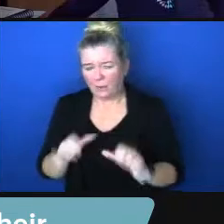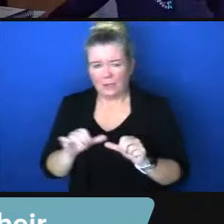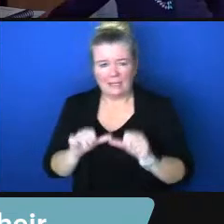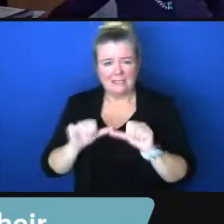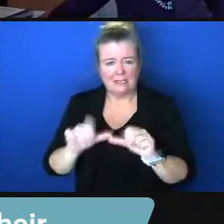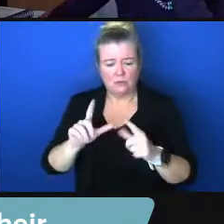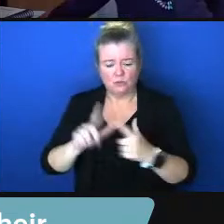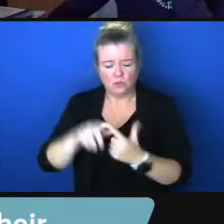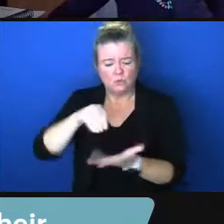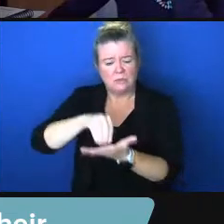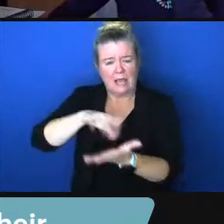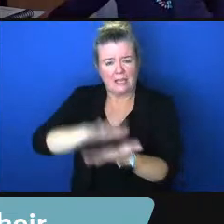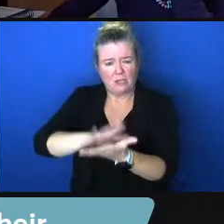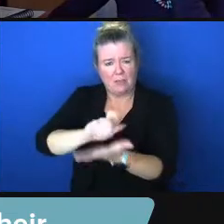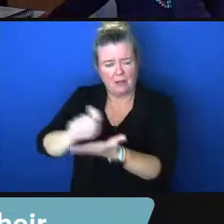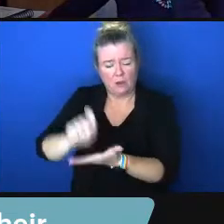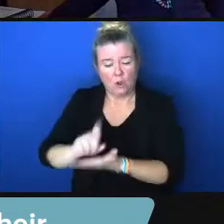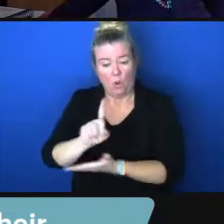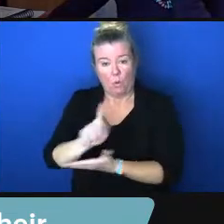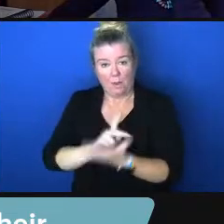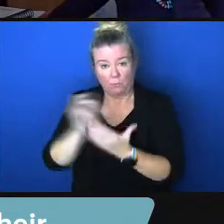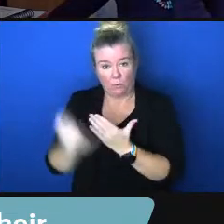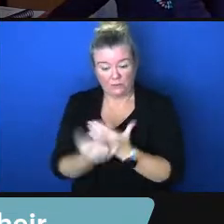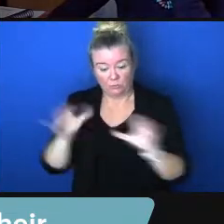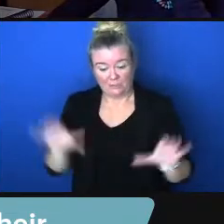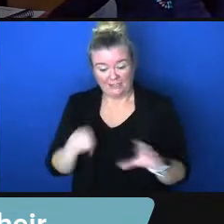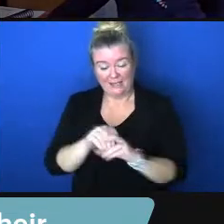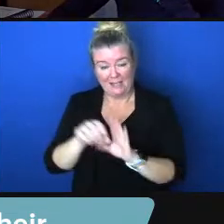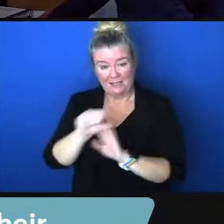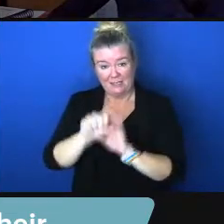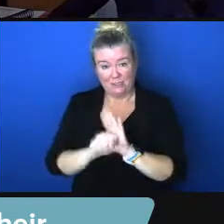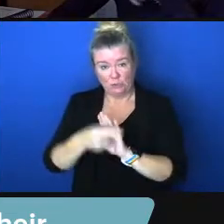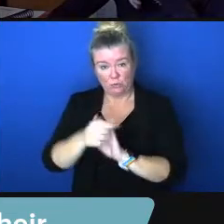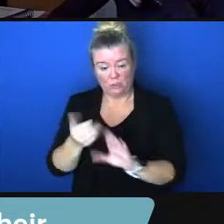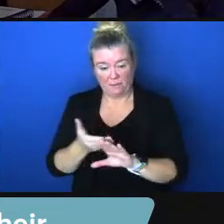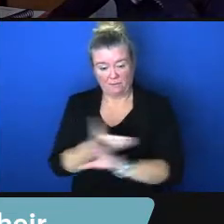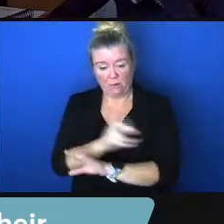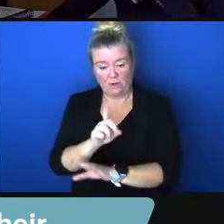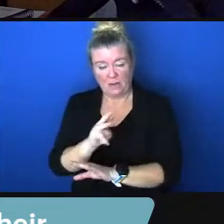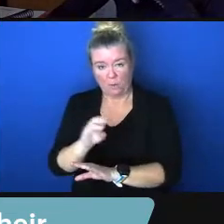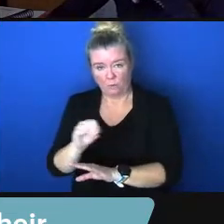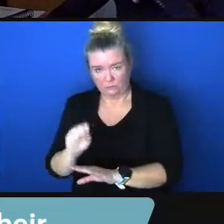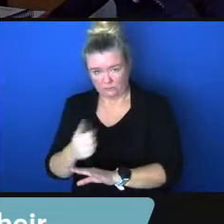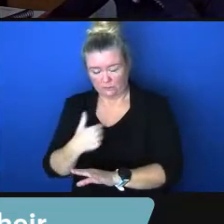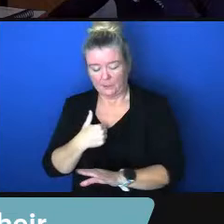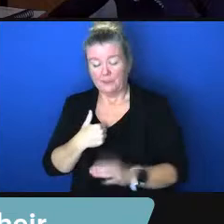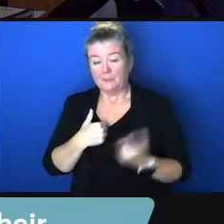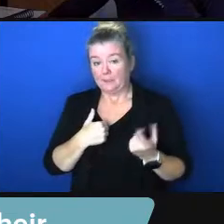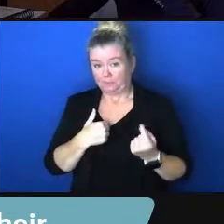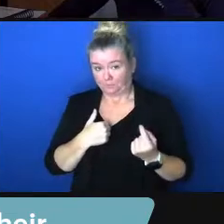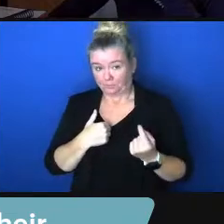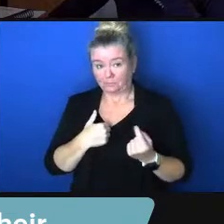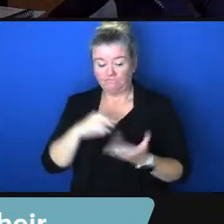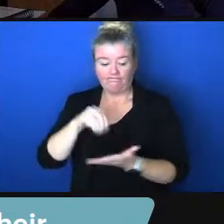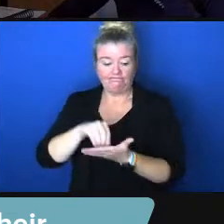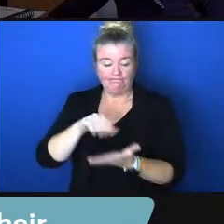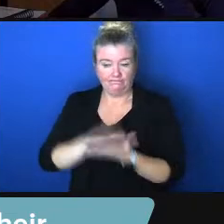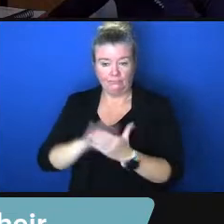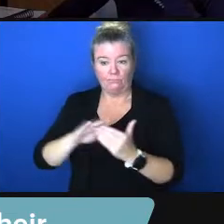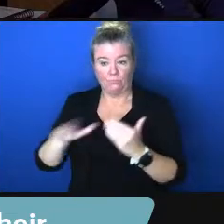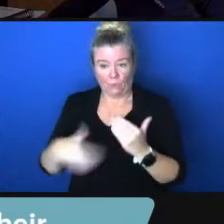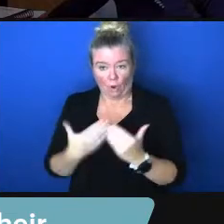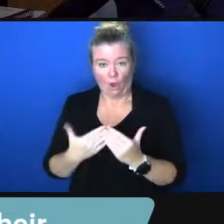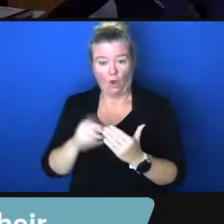continue to document? One of the projects we did in Georgia before I came to Demos was to document all of